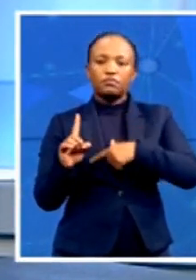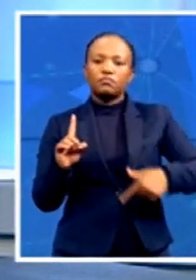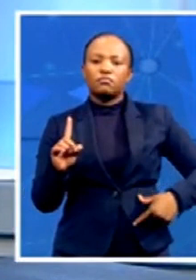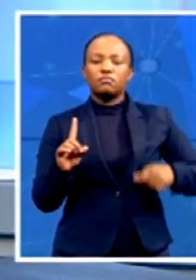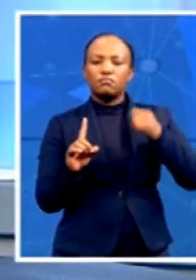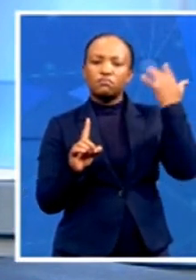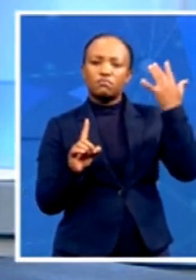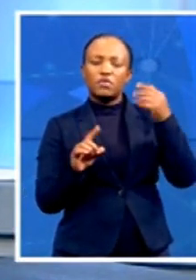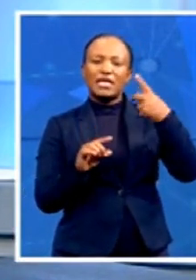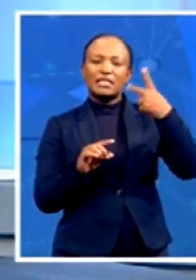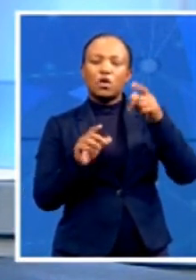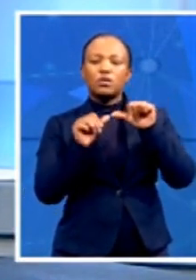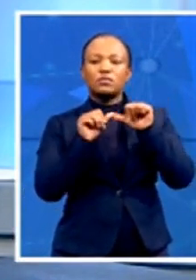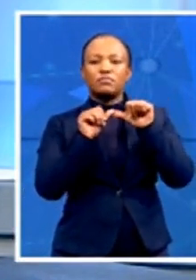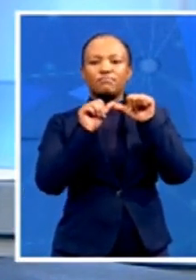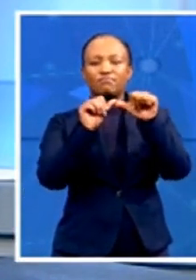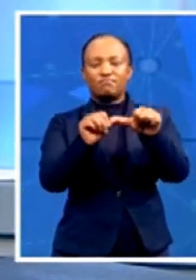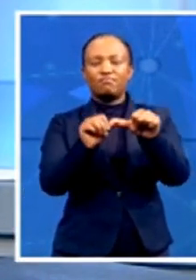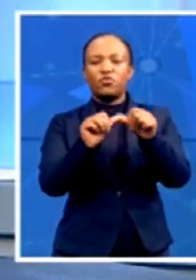of South Africa, SITSA